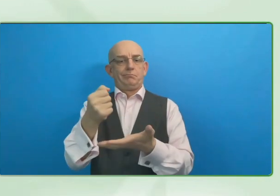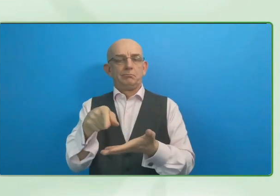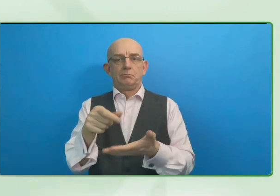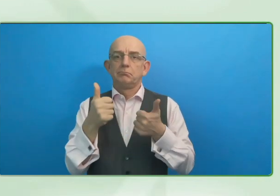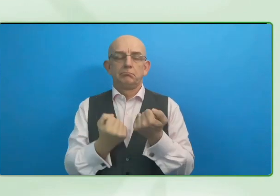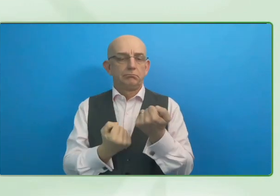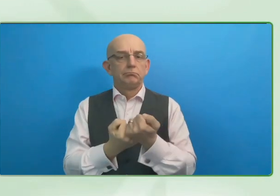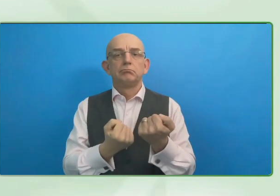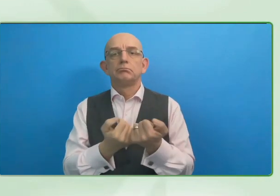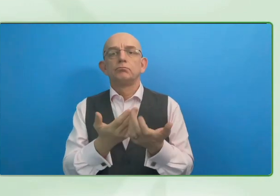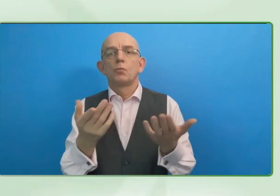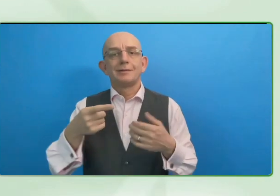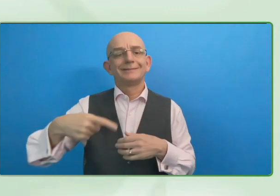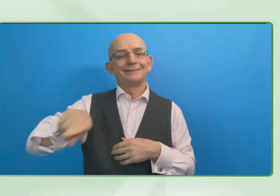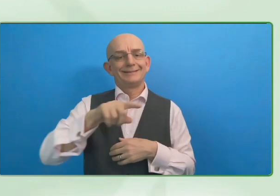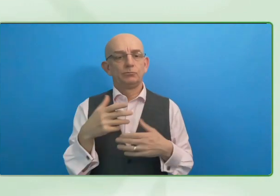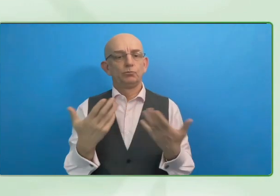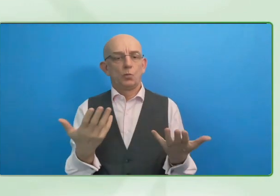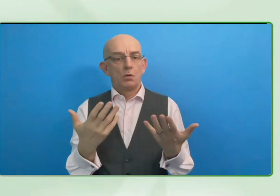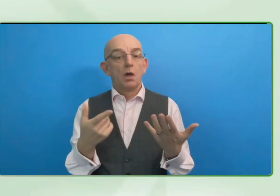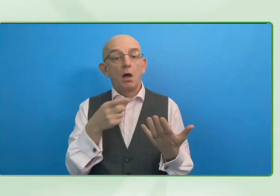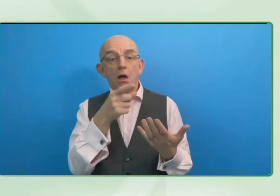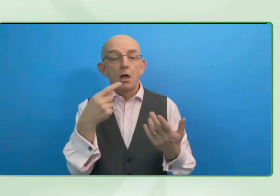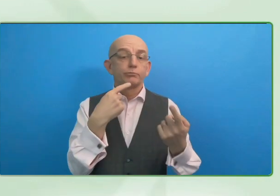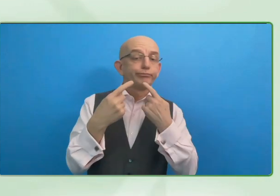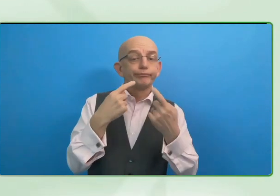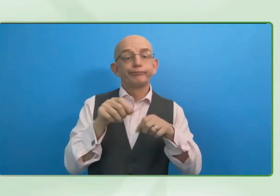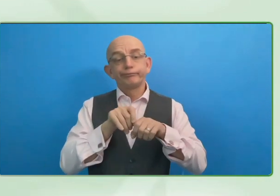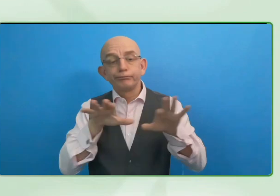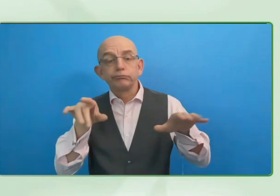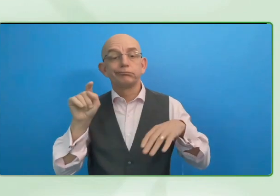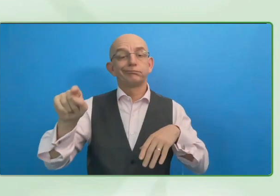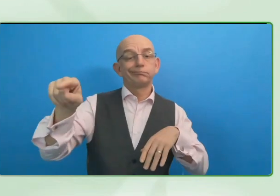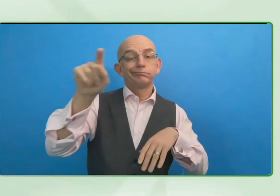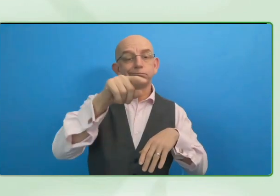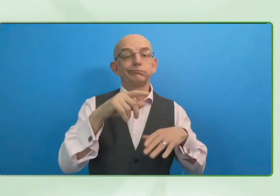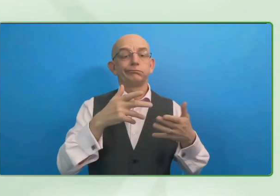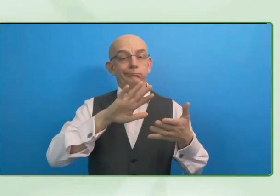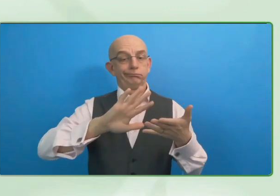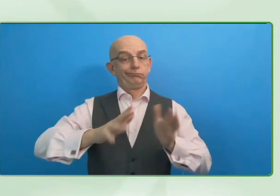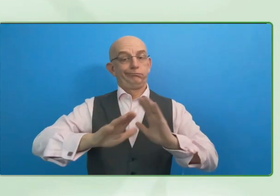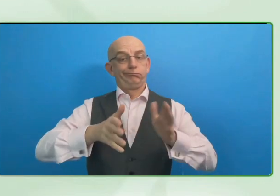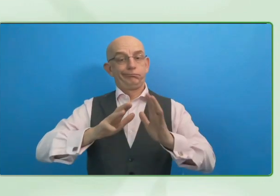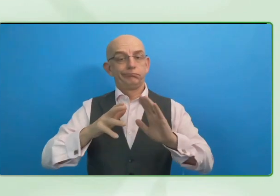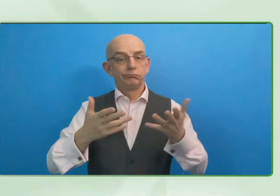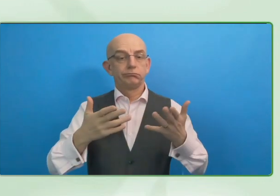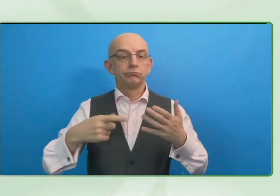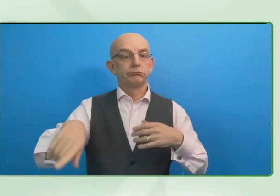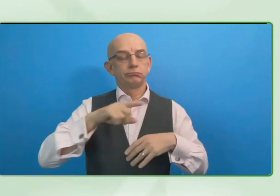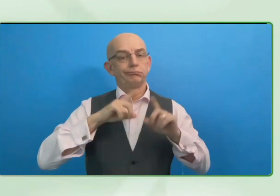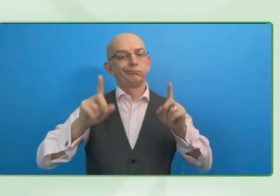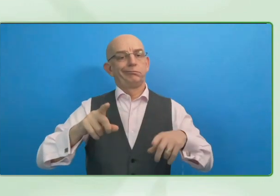Whenever we talk in expansion related to sign language element, so we have to understand the